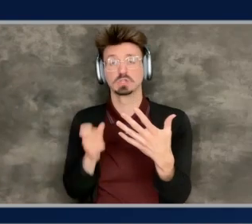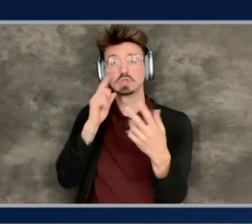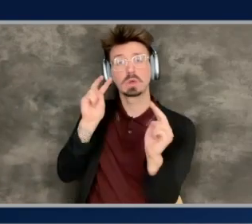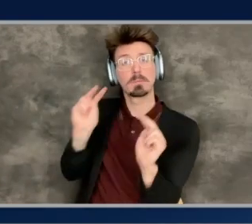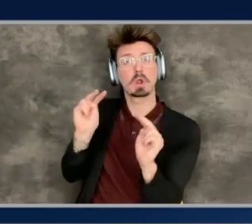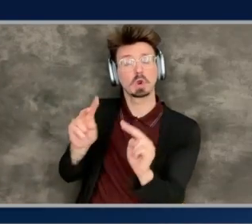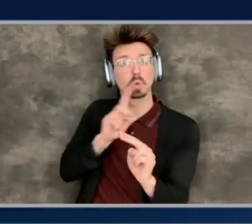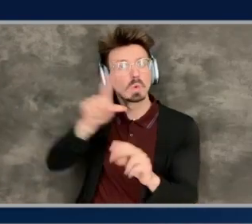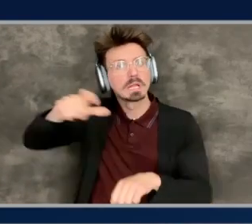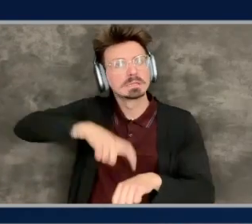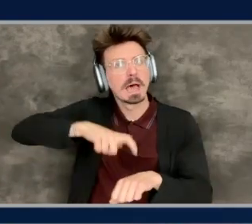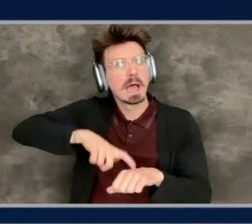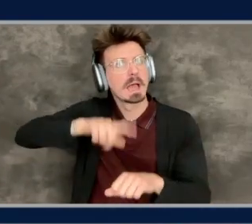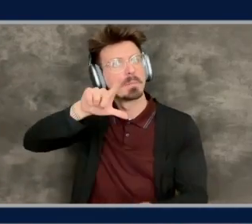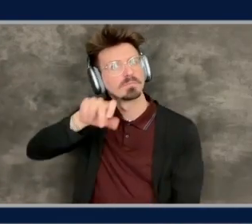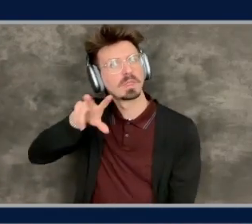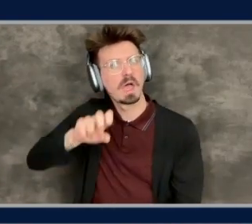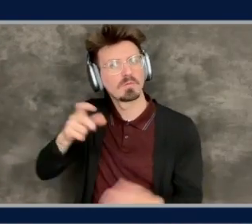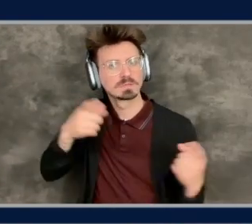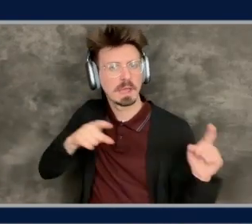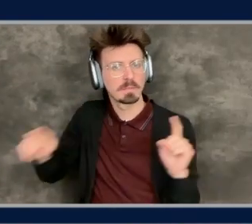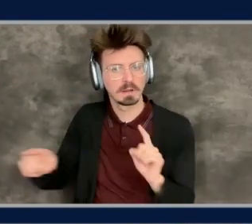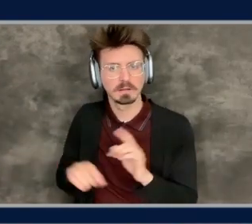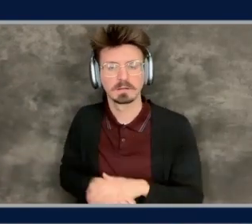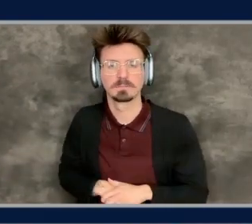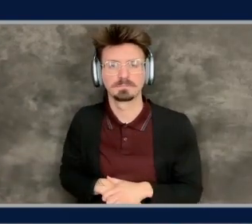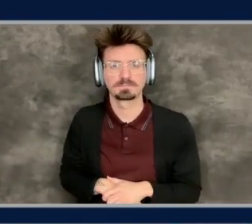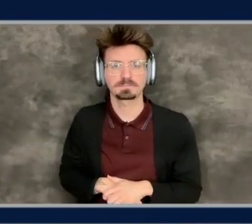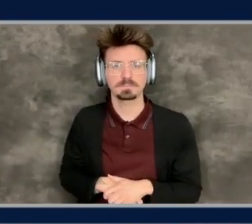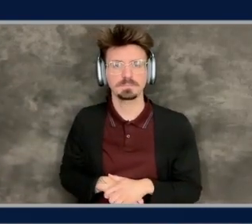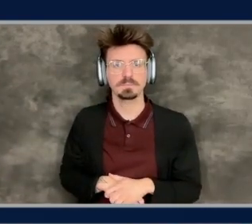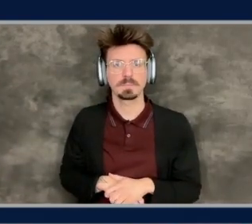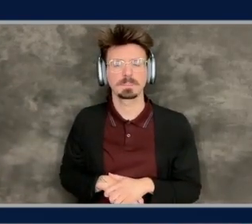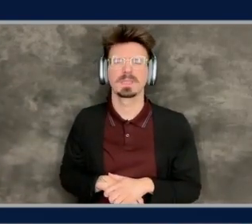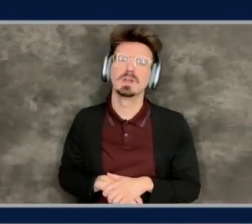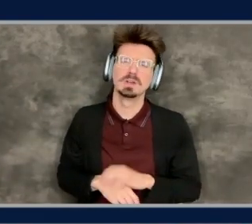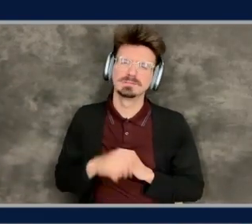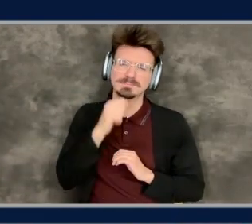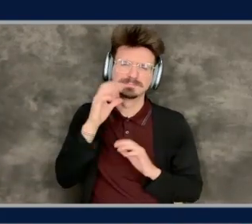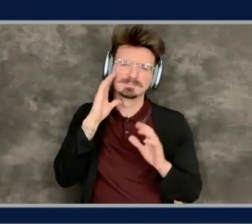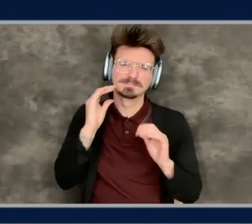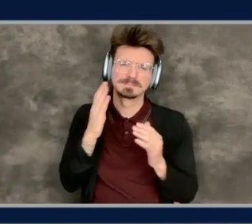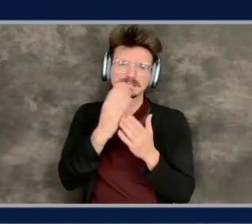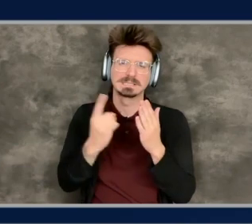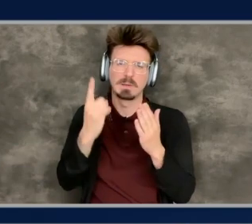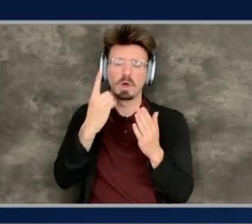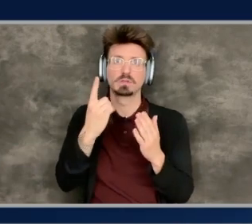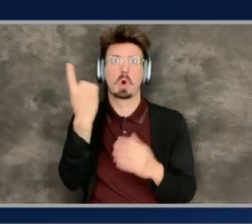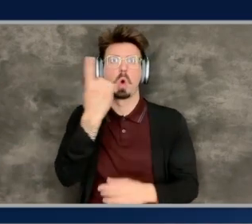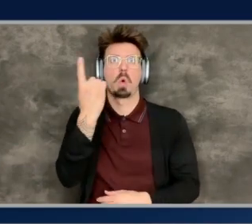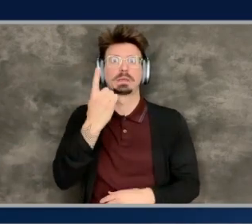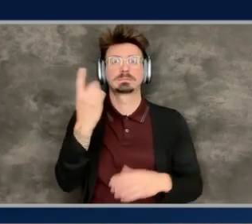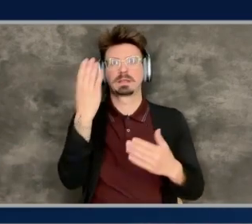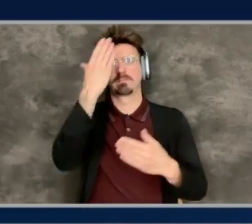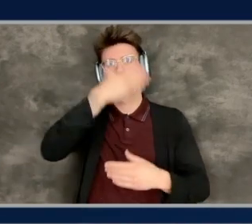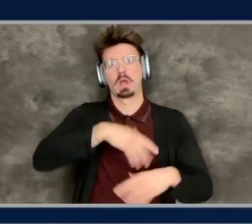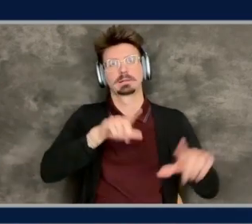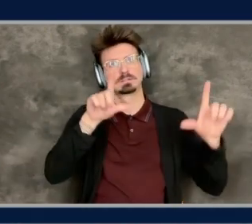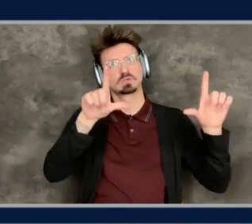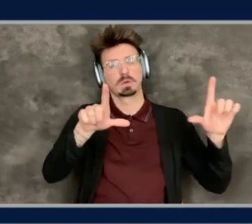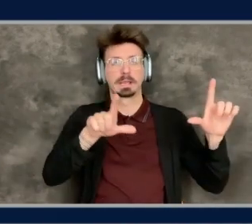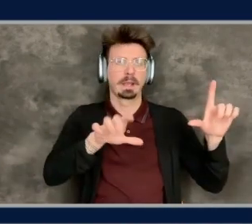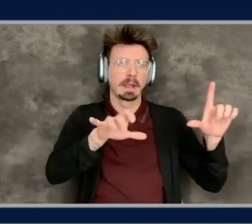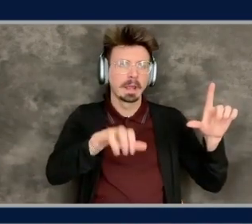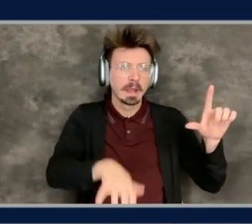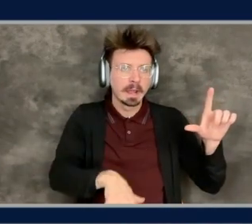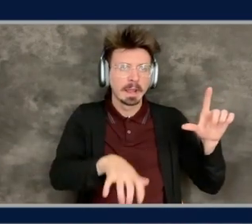is, you know, you don't expect a DevOps person or somebody to constantly like be in front of this console. They come back. If they want to get a high-level view of